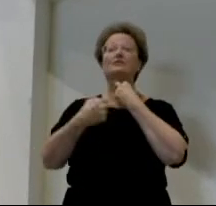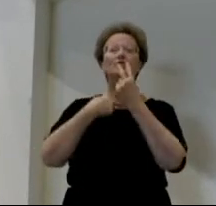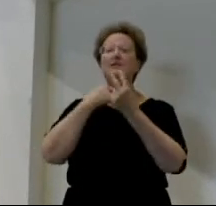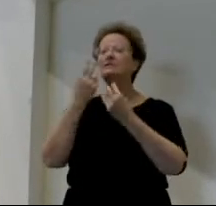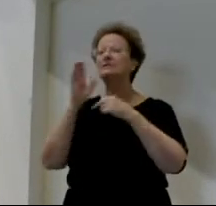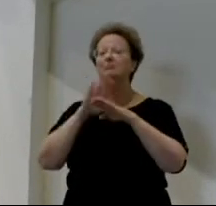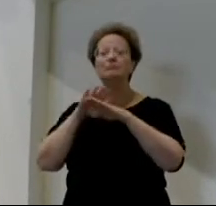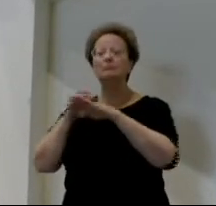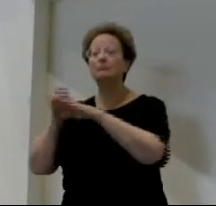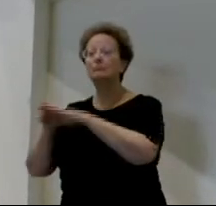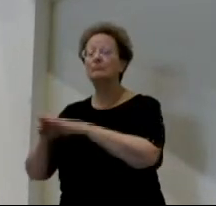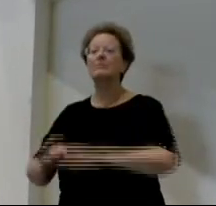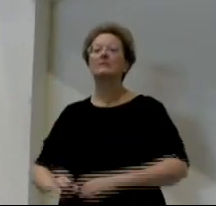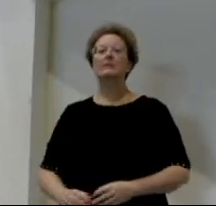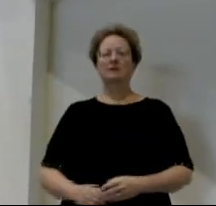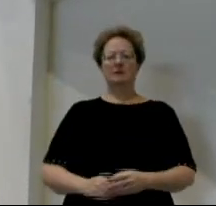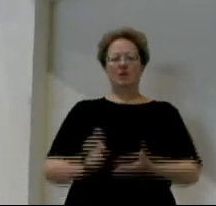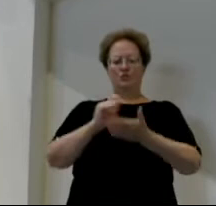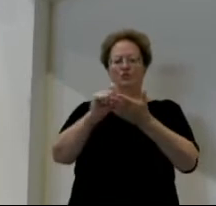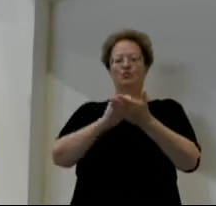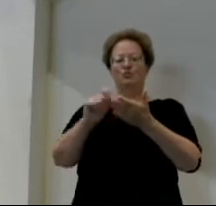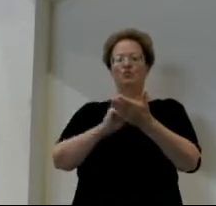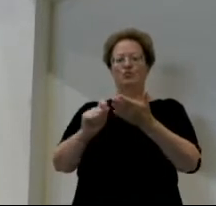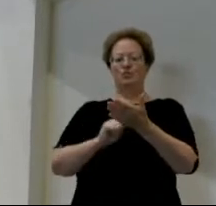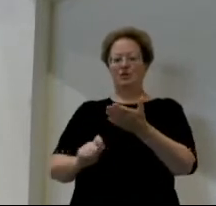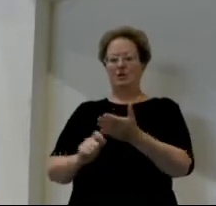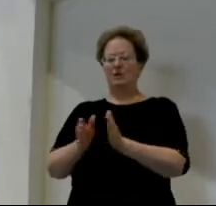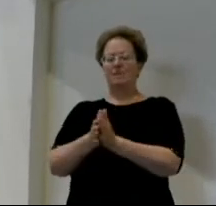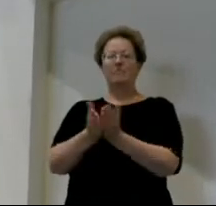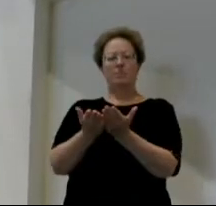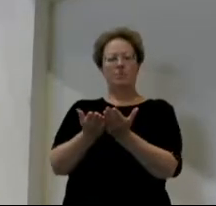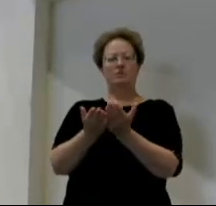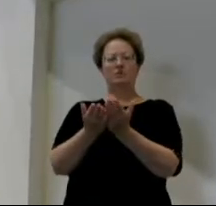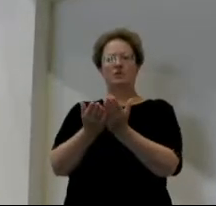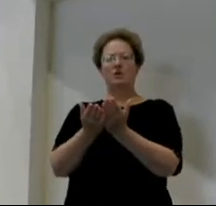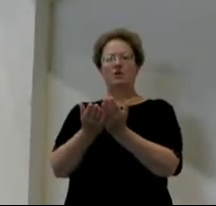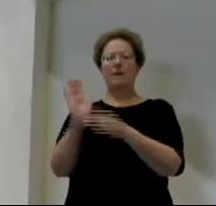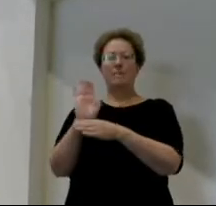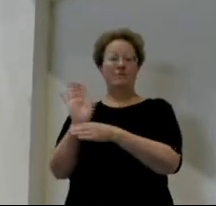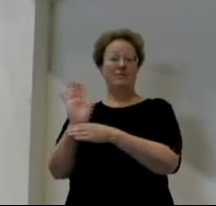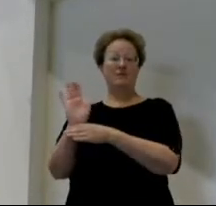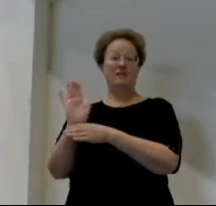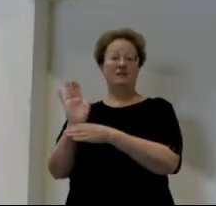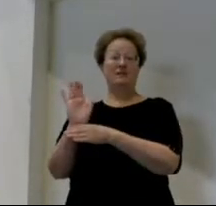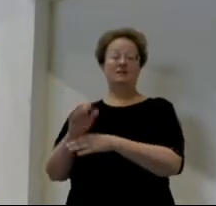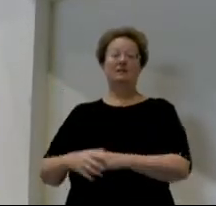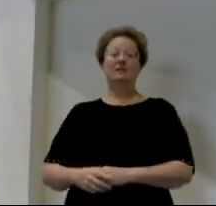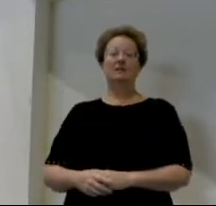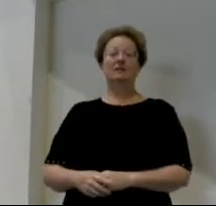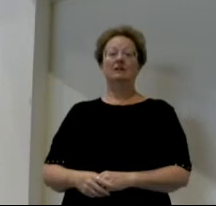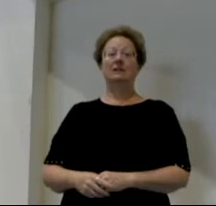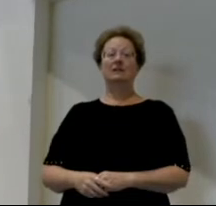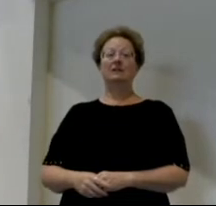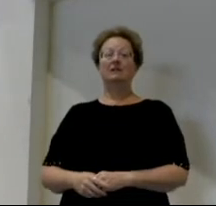calling them. And there have been books written by these people, even a few movies made about them, and they've been interviewed